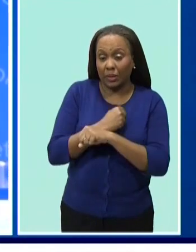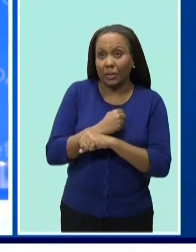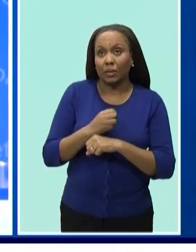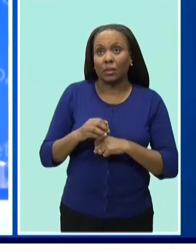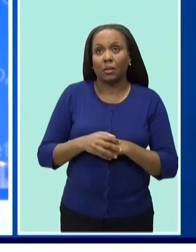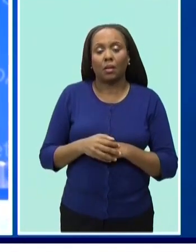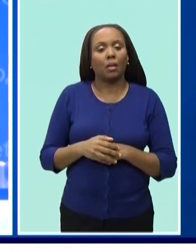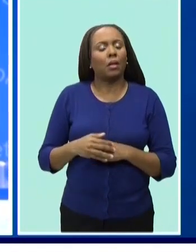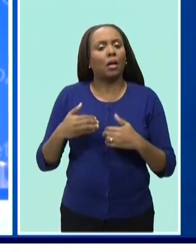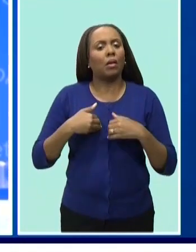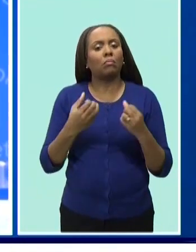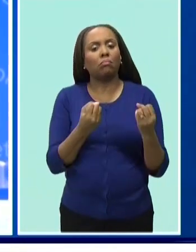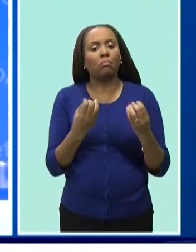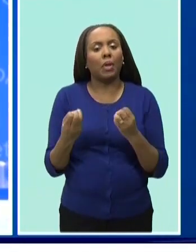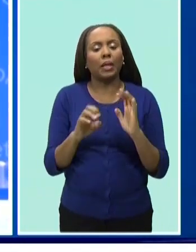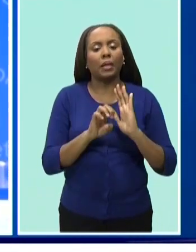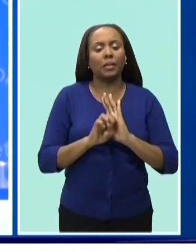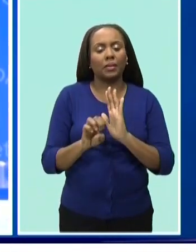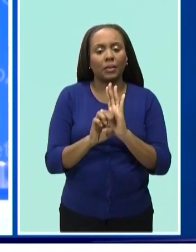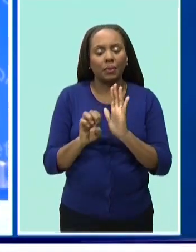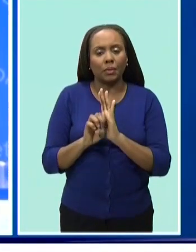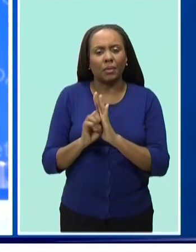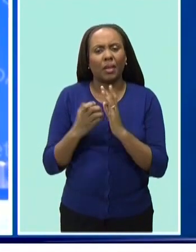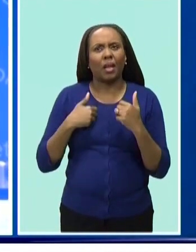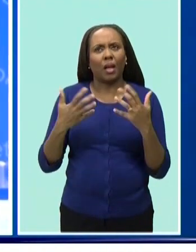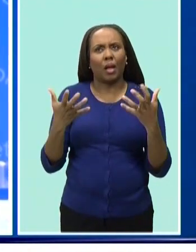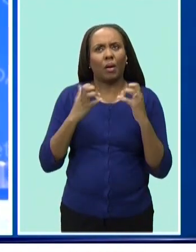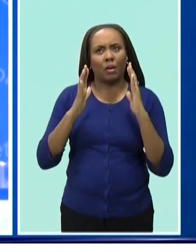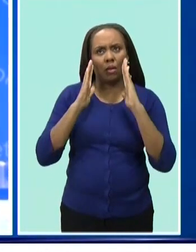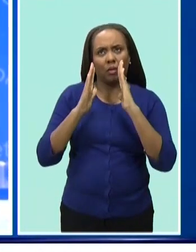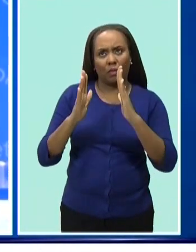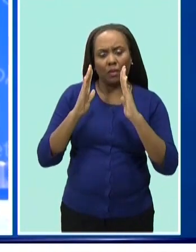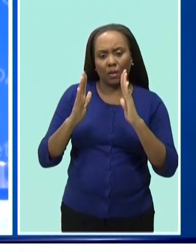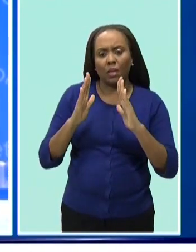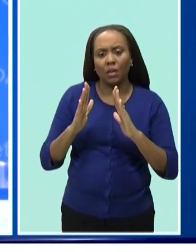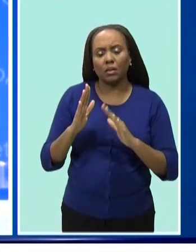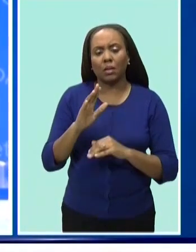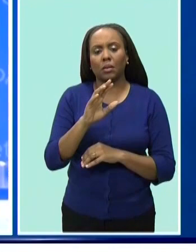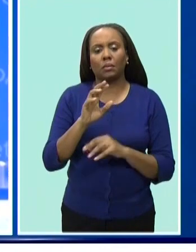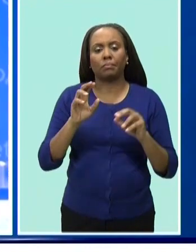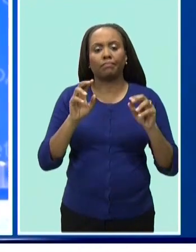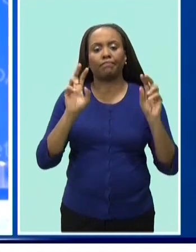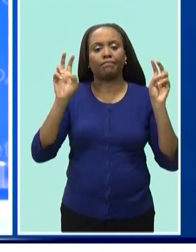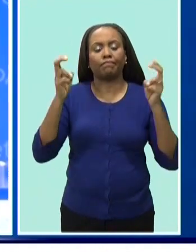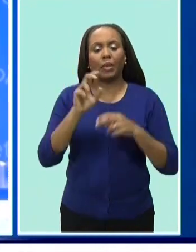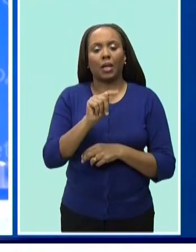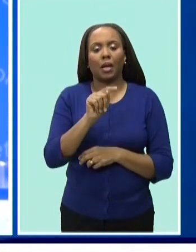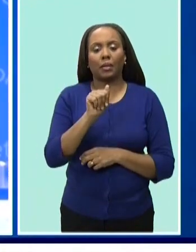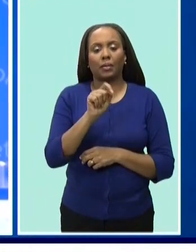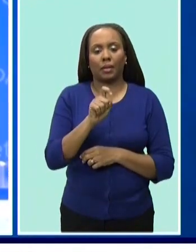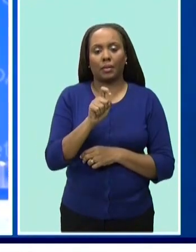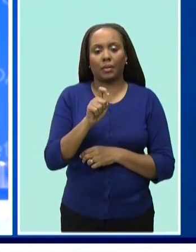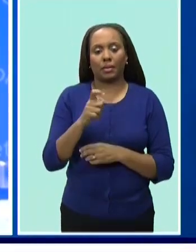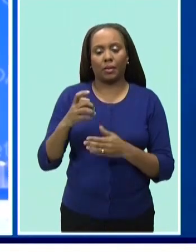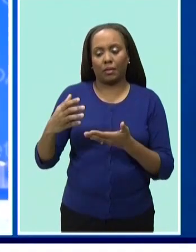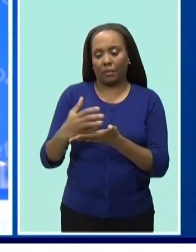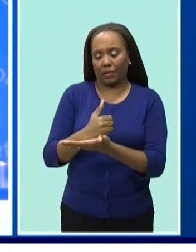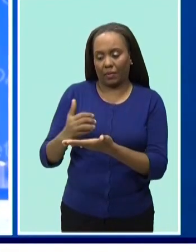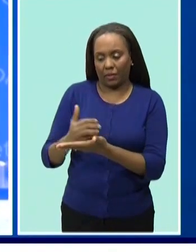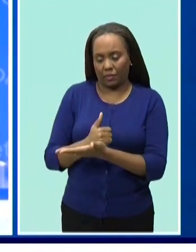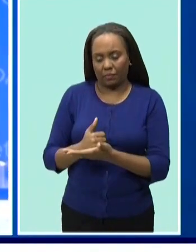many examples. Let me focus on tax revenues. In Georgia and